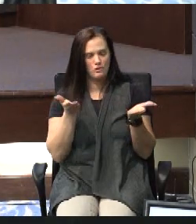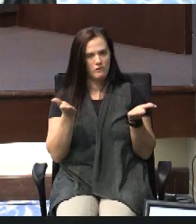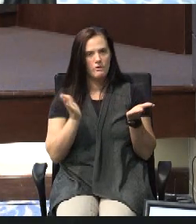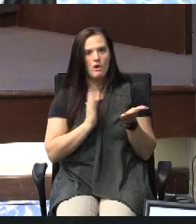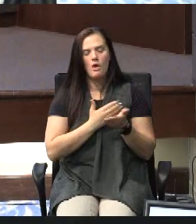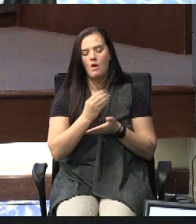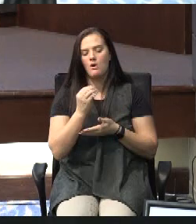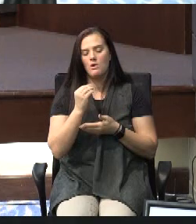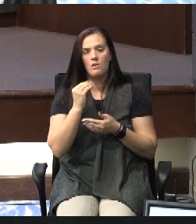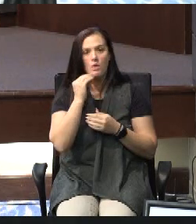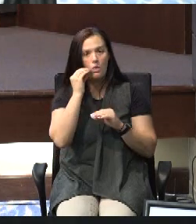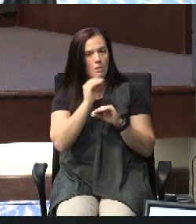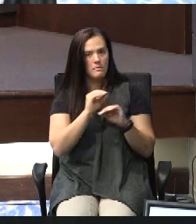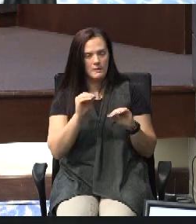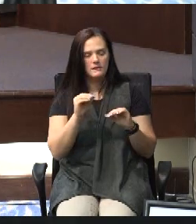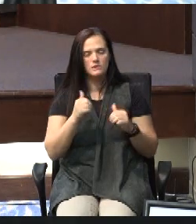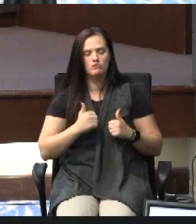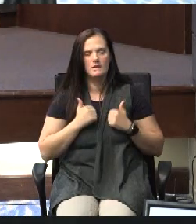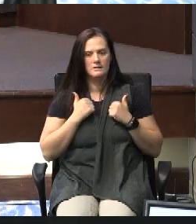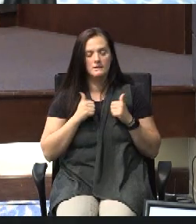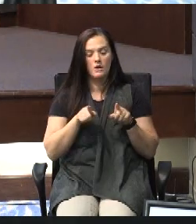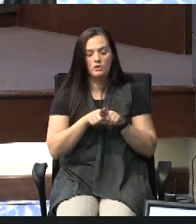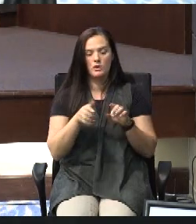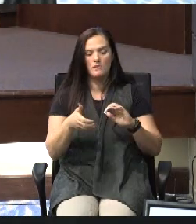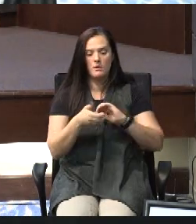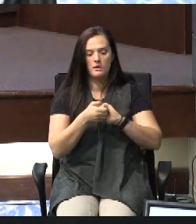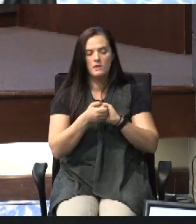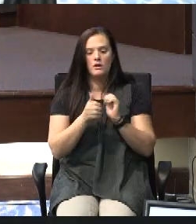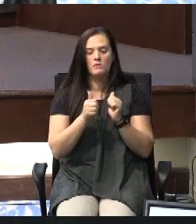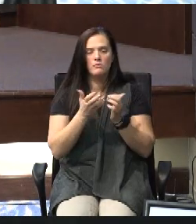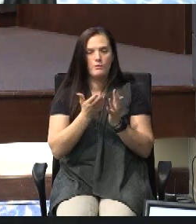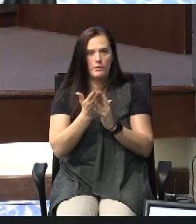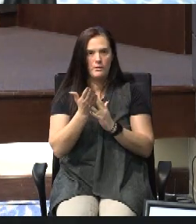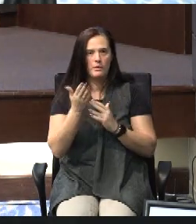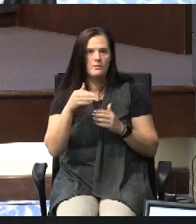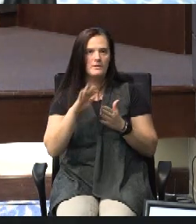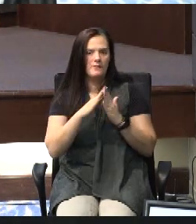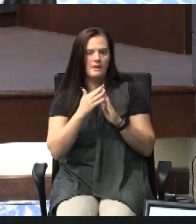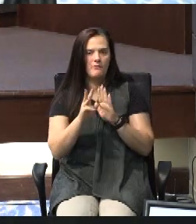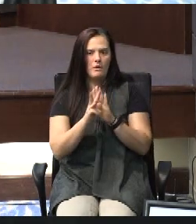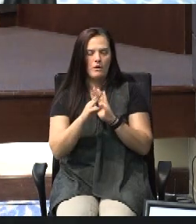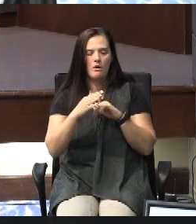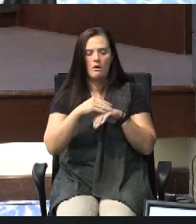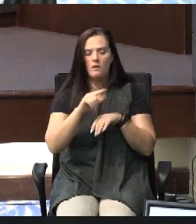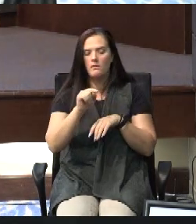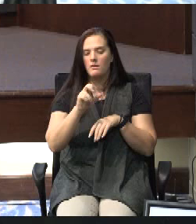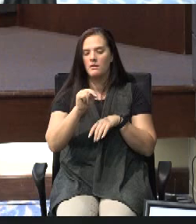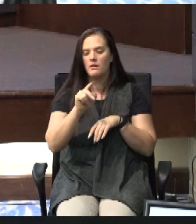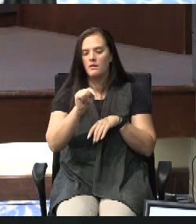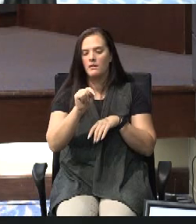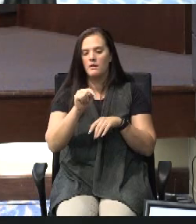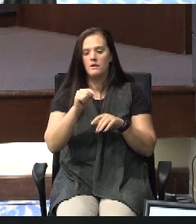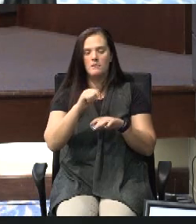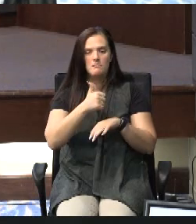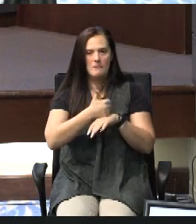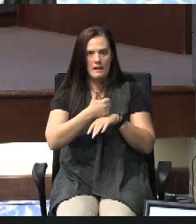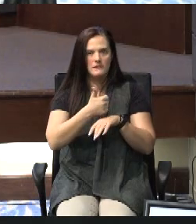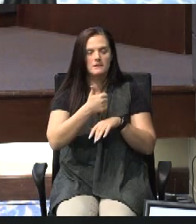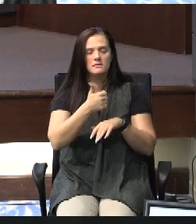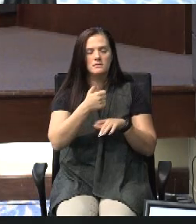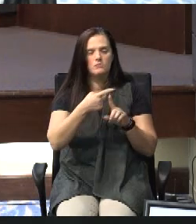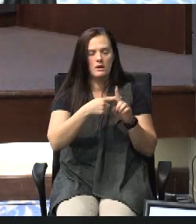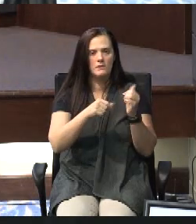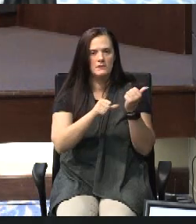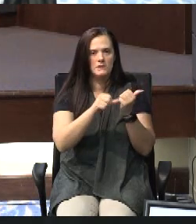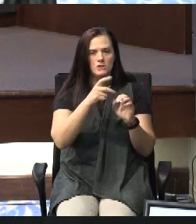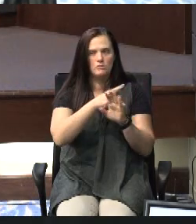our homeless residents, as well as the partnerships that you have with the City of Waco on the tenant-based rental assistance program.